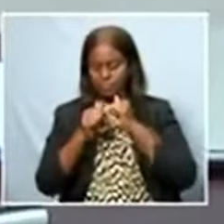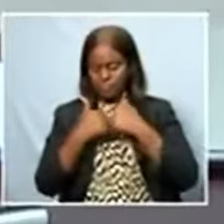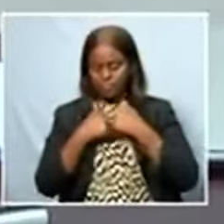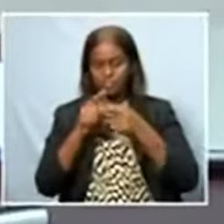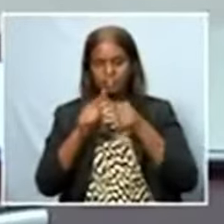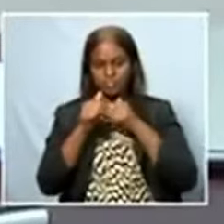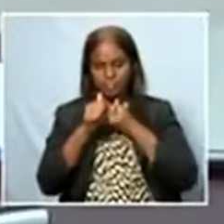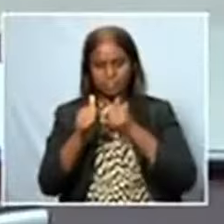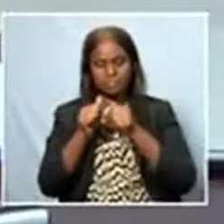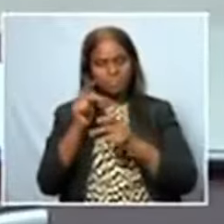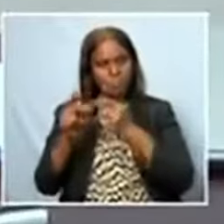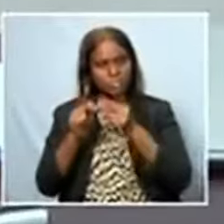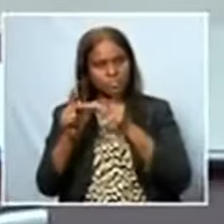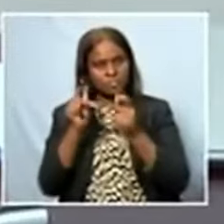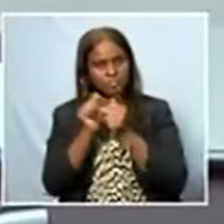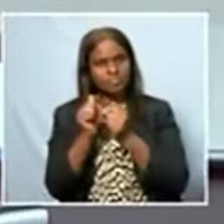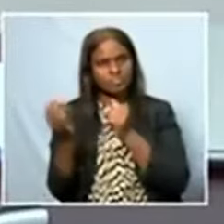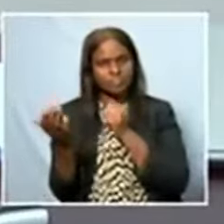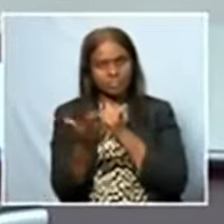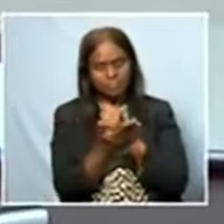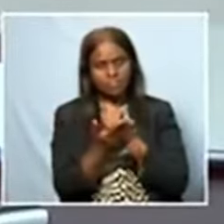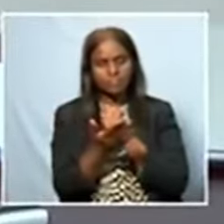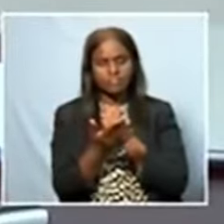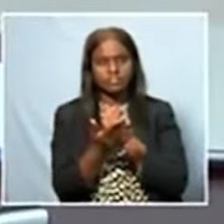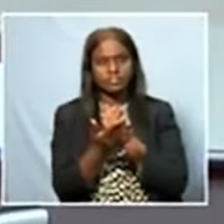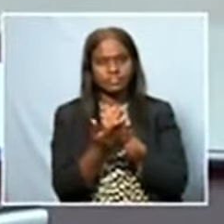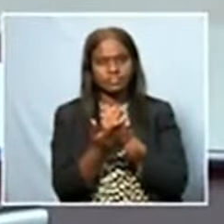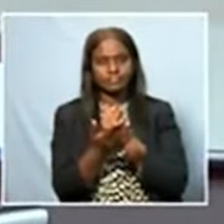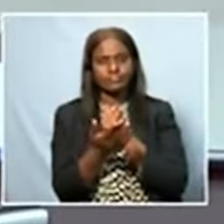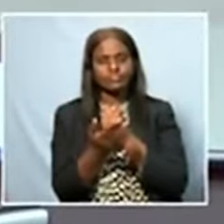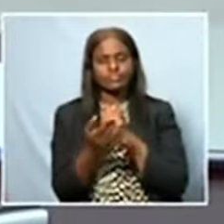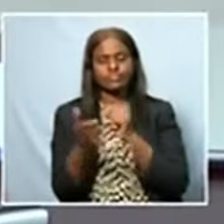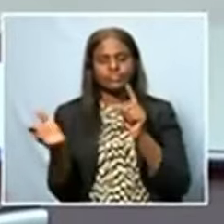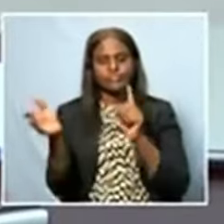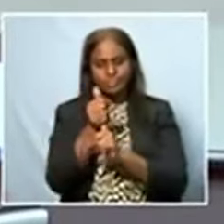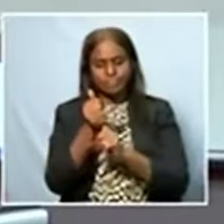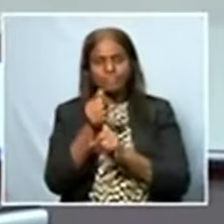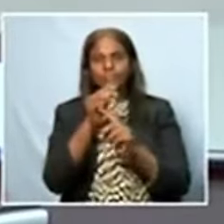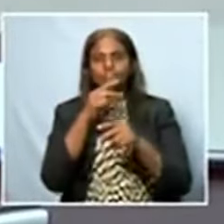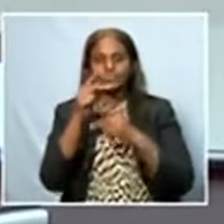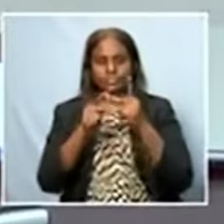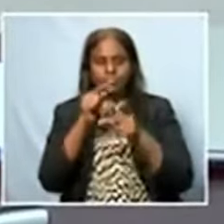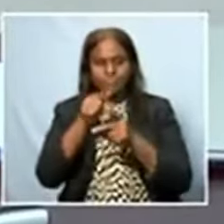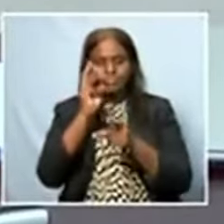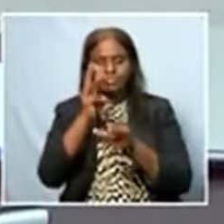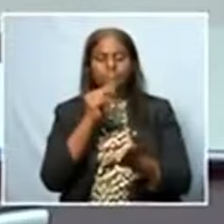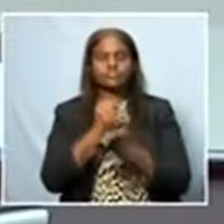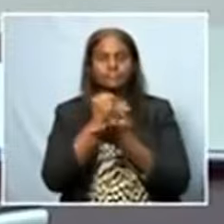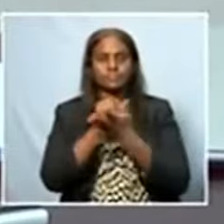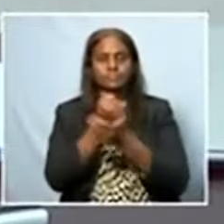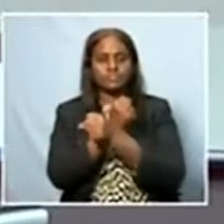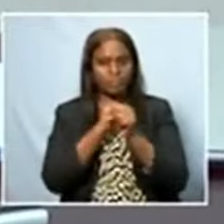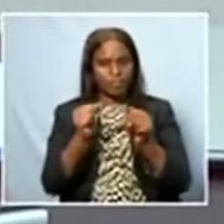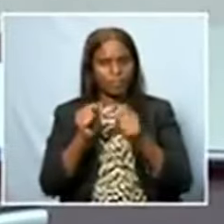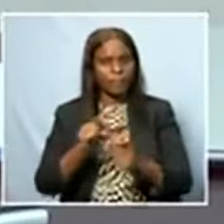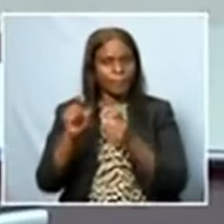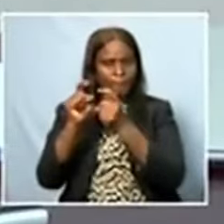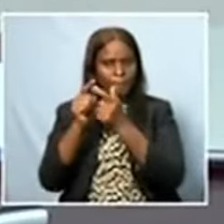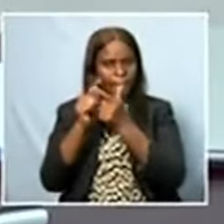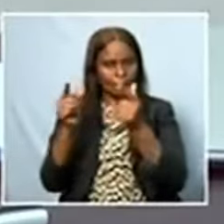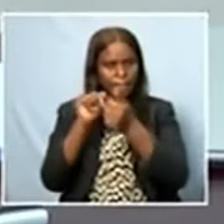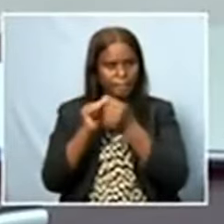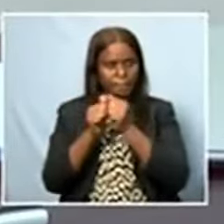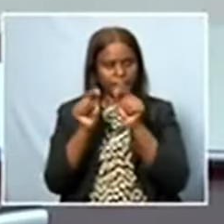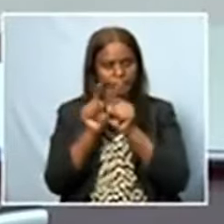we have to follow the procedure in terms of the forfeiture process. So this will help us cure that challenge of